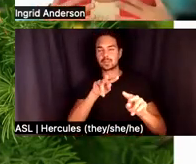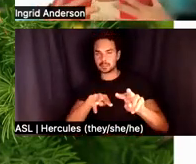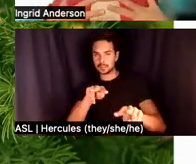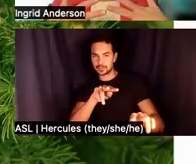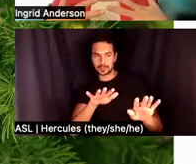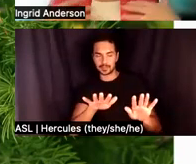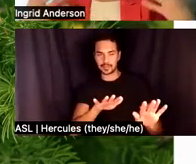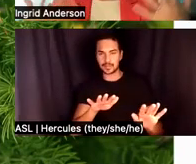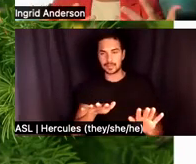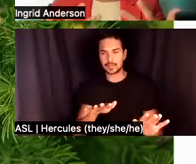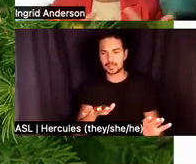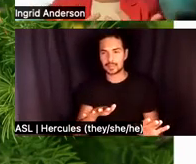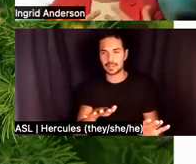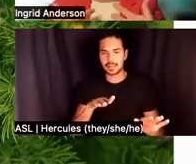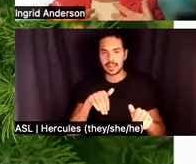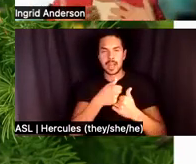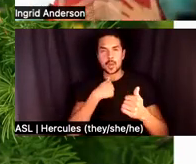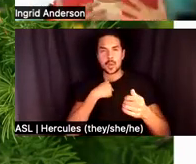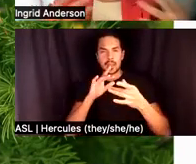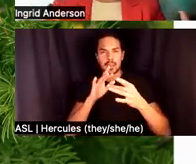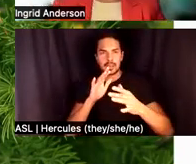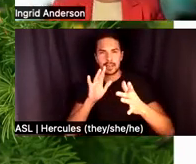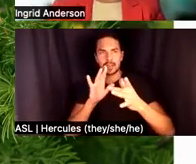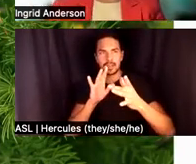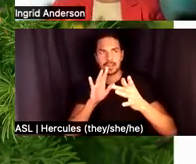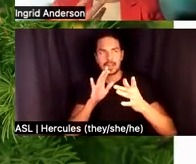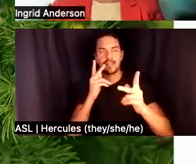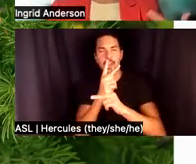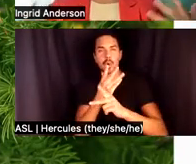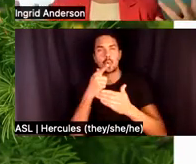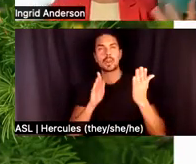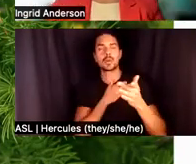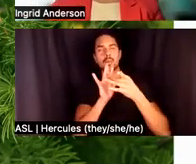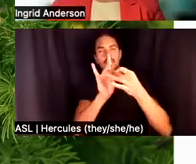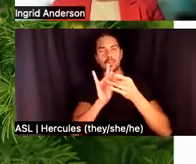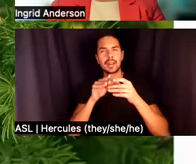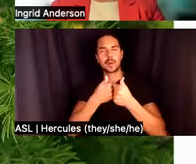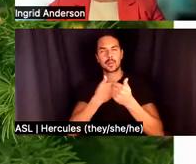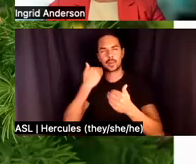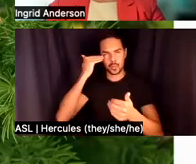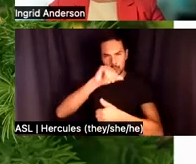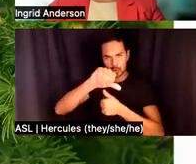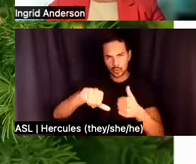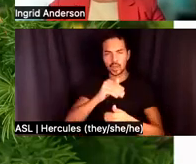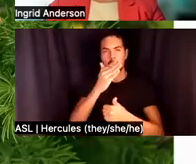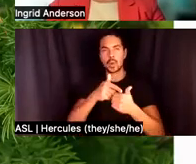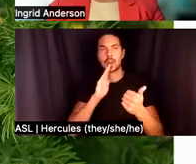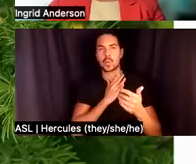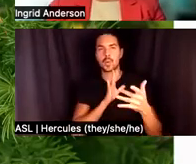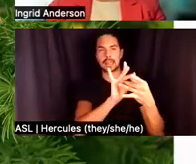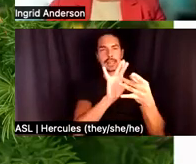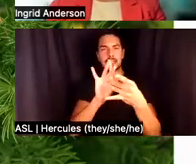in a relationship to ourselves, or placing ourselves in relationship to others. How do we know each other? What are those connections?